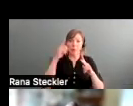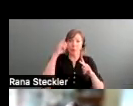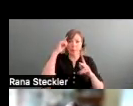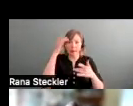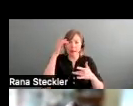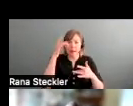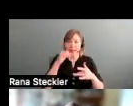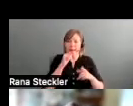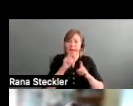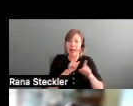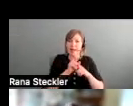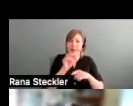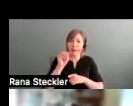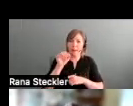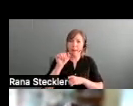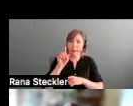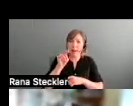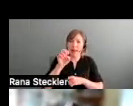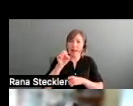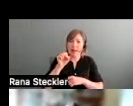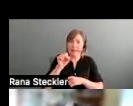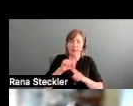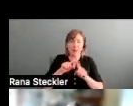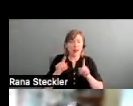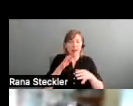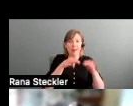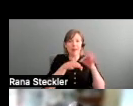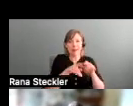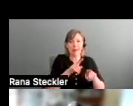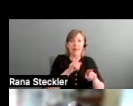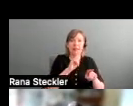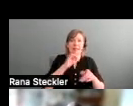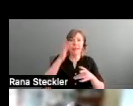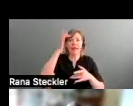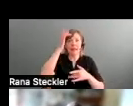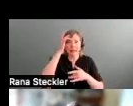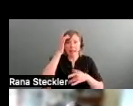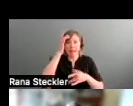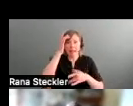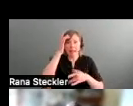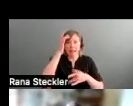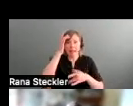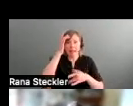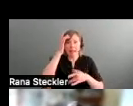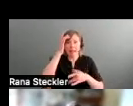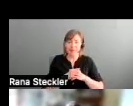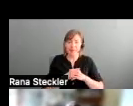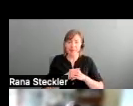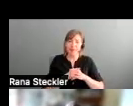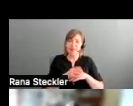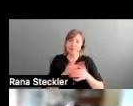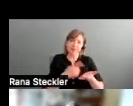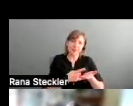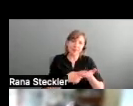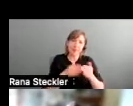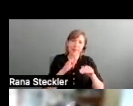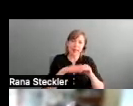as madness, but as an illness. So it fit more in the discourse than the actual